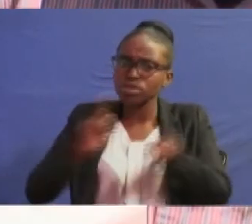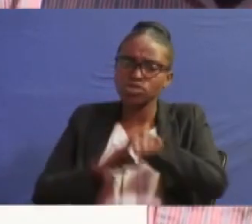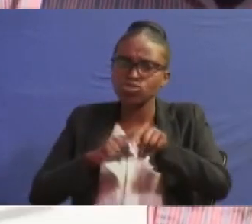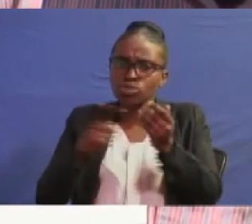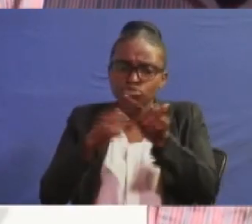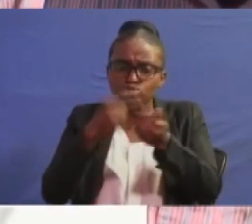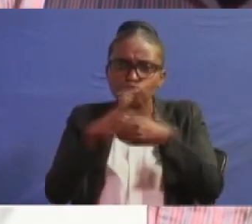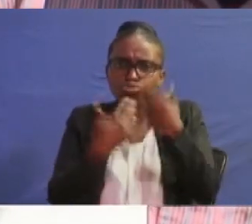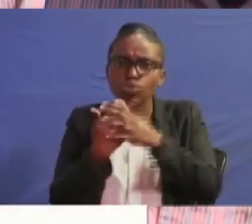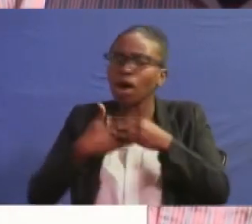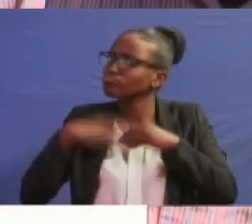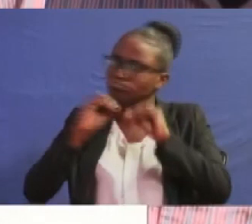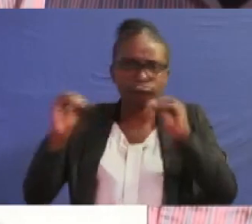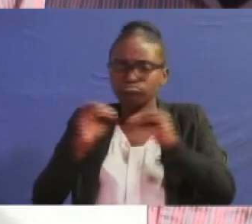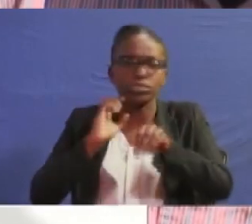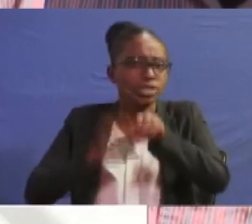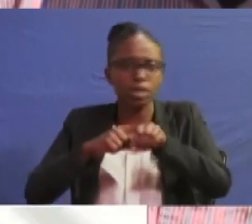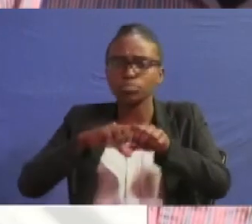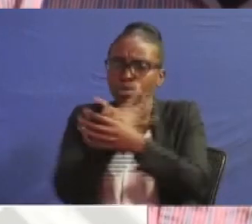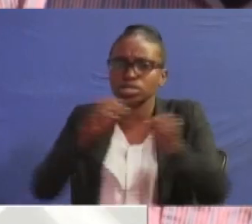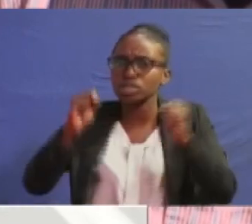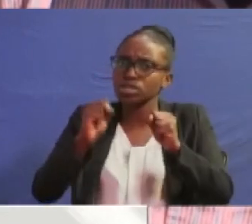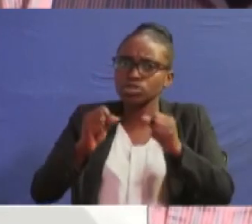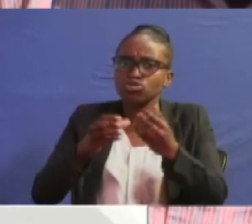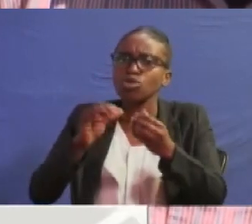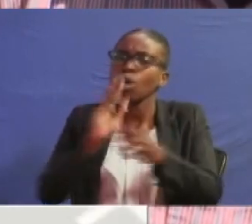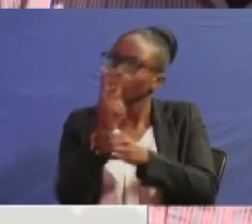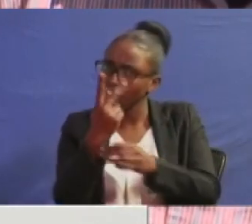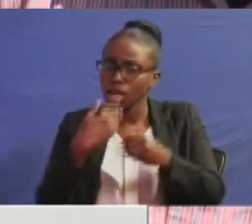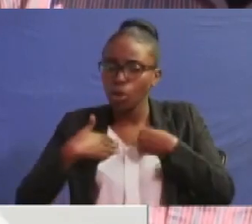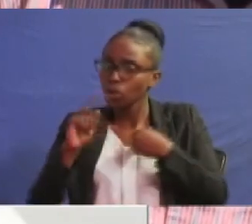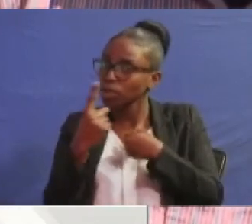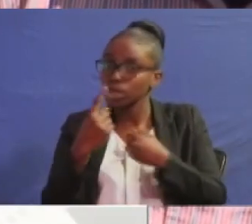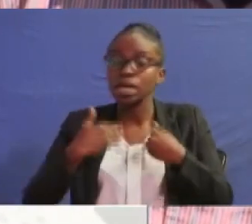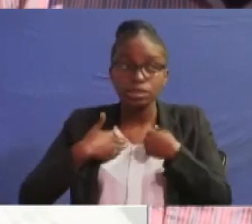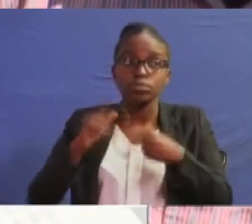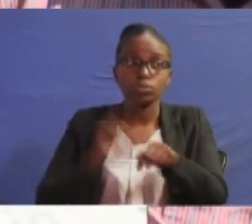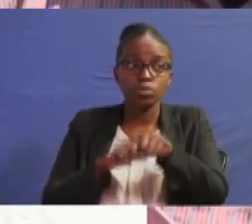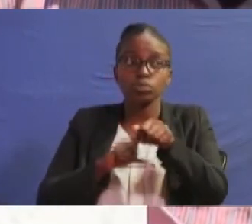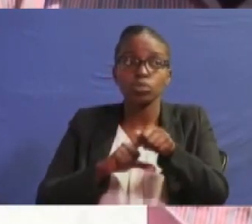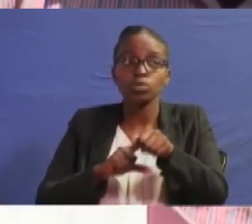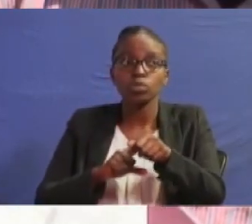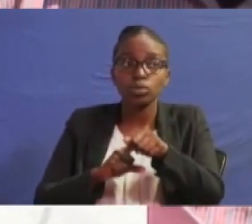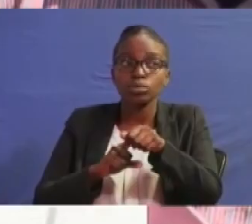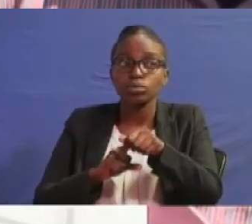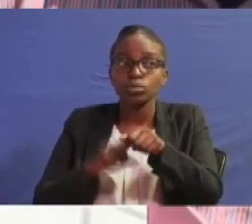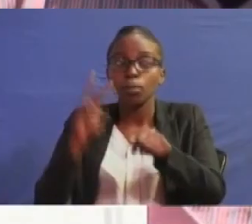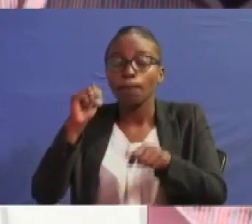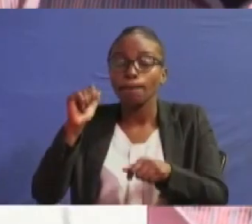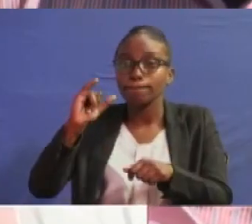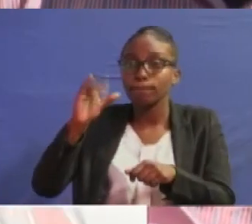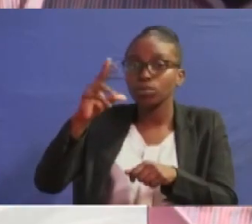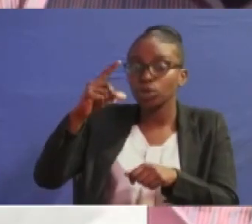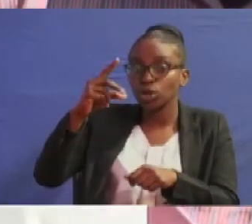milima, tulimchagua awe naibu wa rais wa Kenya. Lakini sio wa mlima uko kwao. Hata sisi hapa Migori tuko na milima na Migori